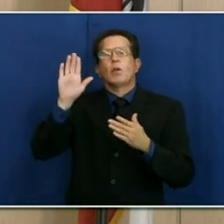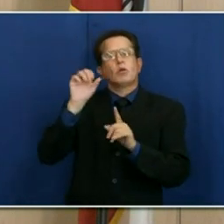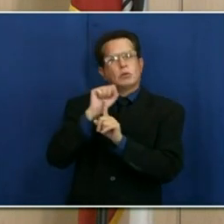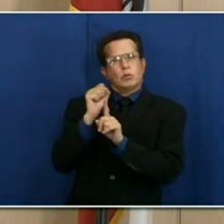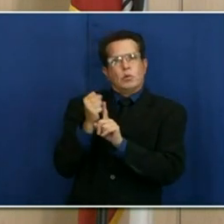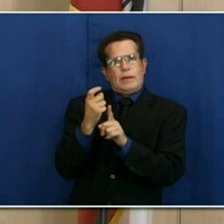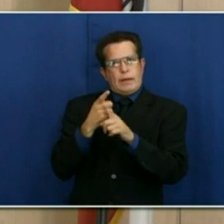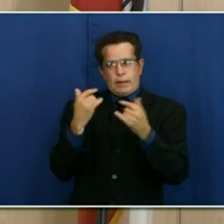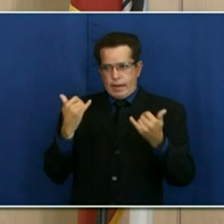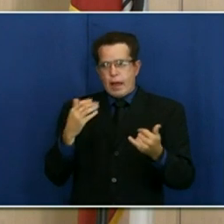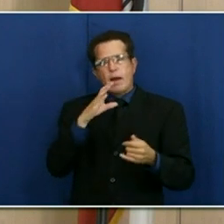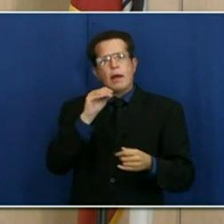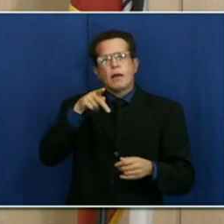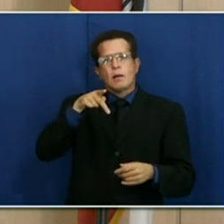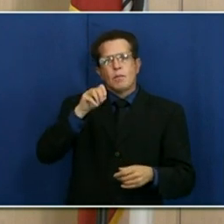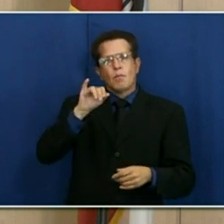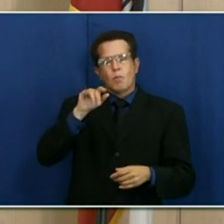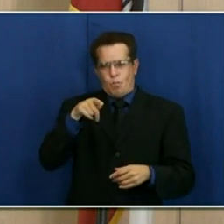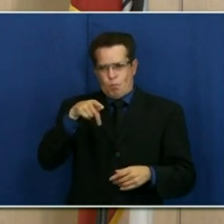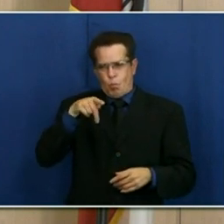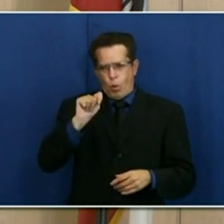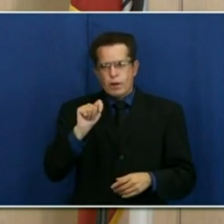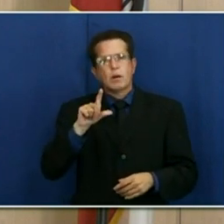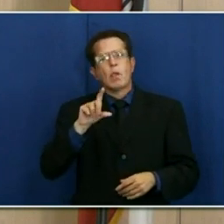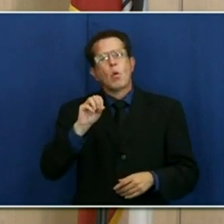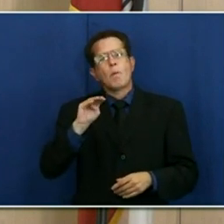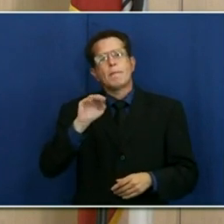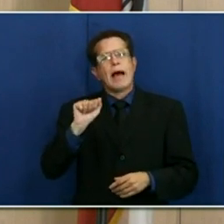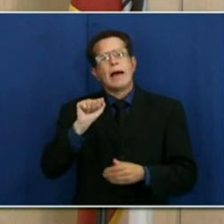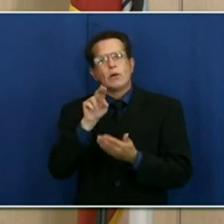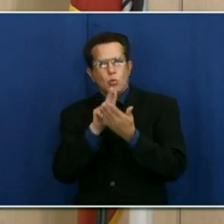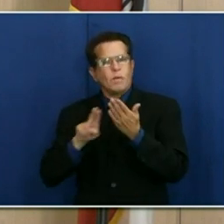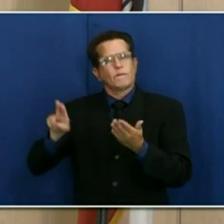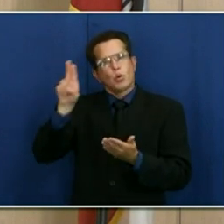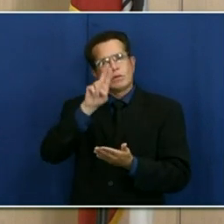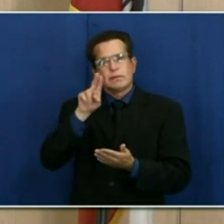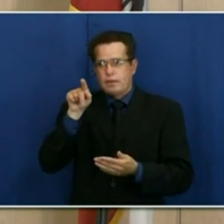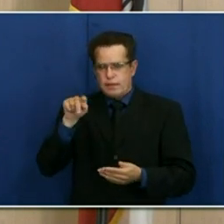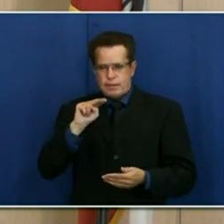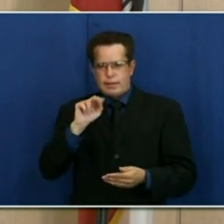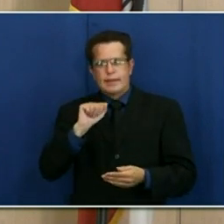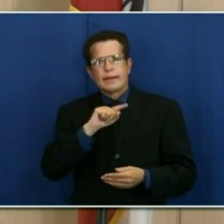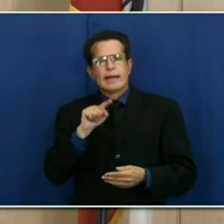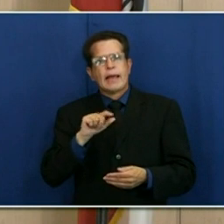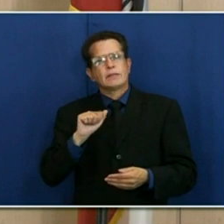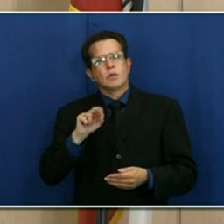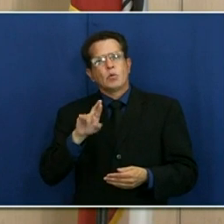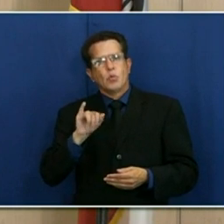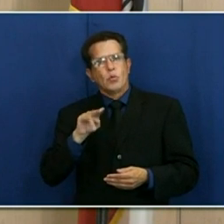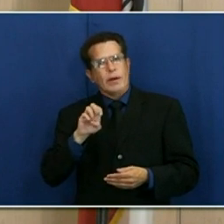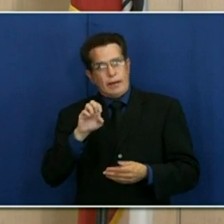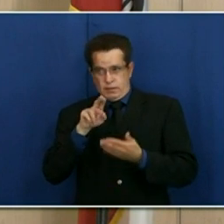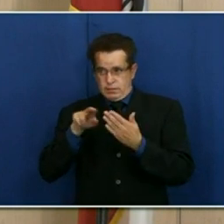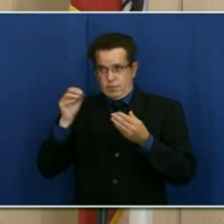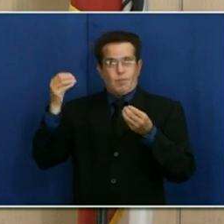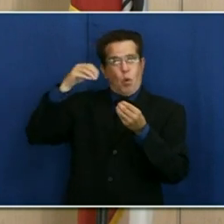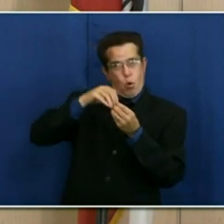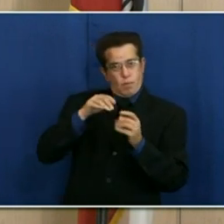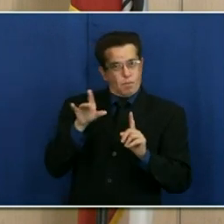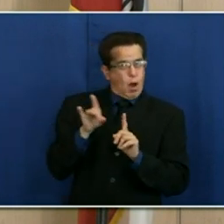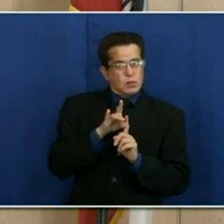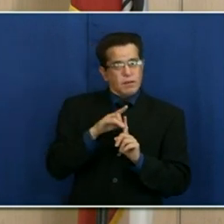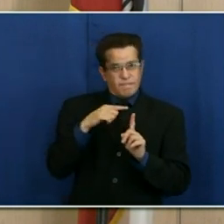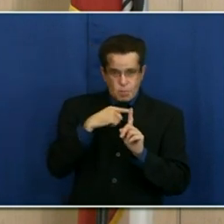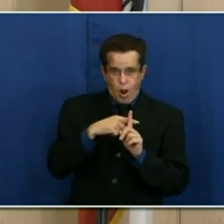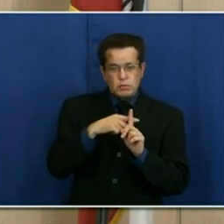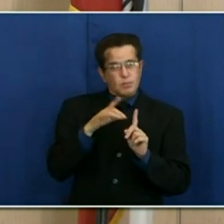more Point Loma Nazarene students who have tested positive? And then he asks, are there any recent outbreaks